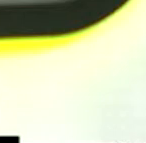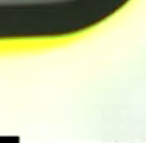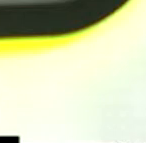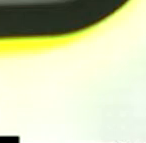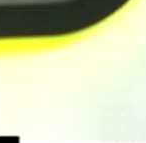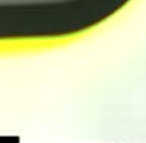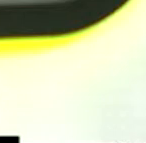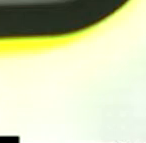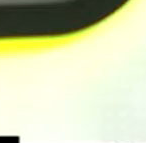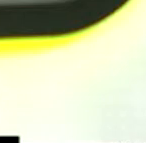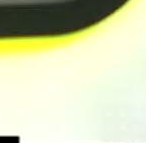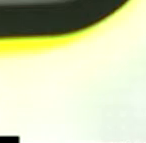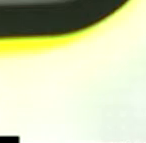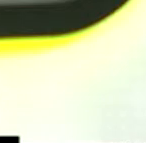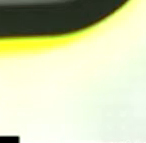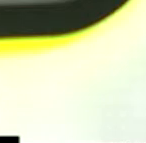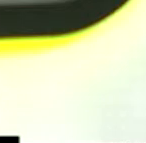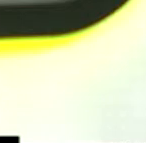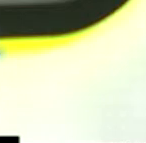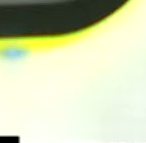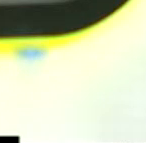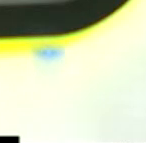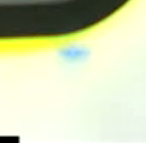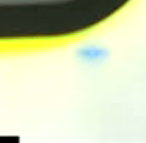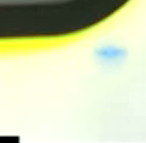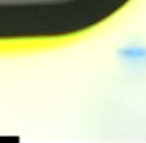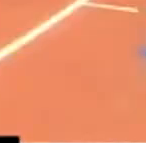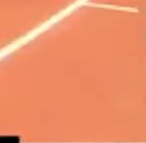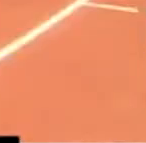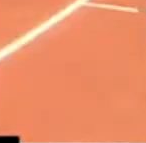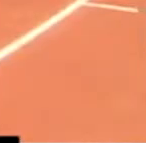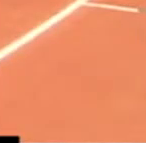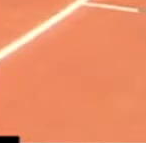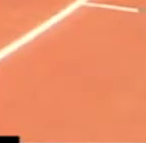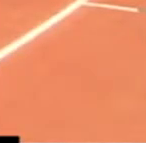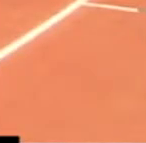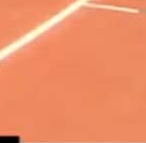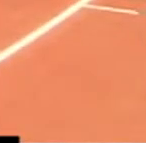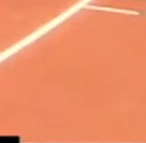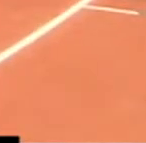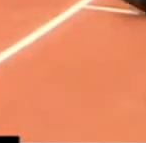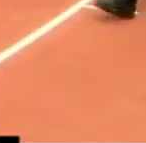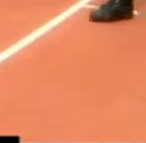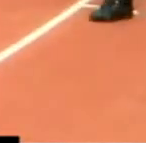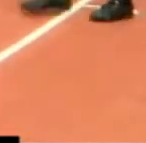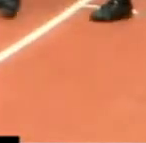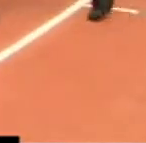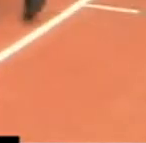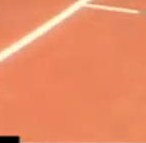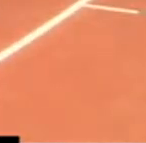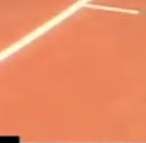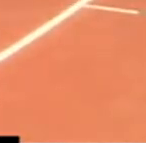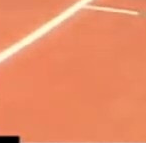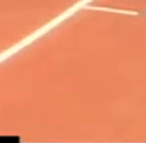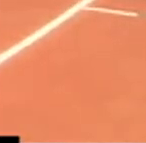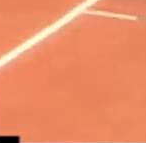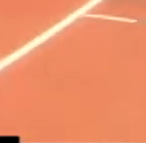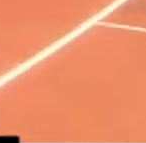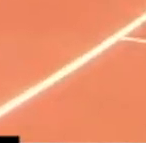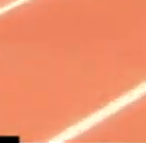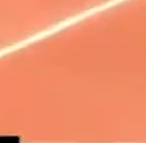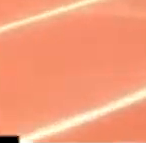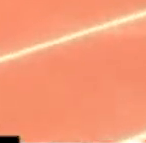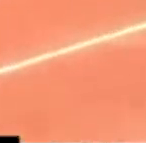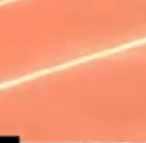Sports Complex, Langata. The event was being used to select a team that will represent the forces in the national